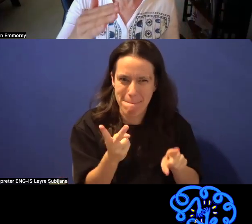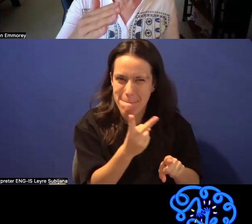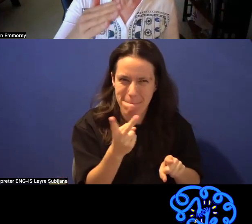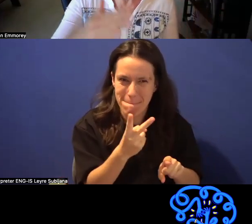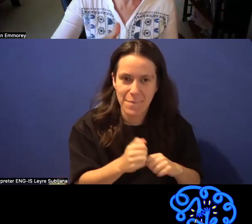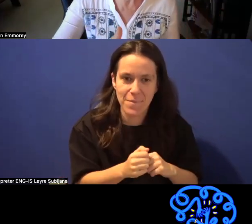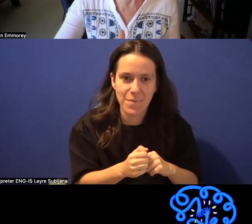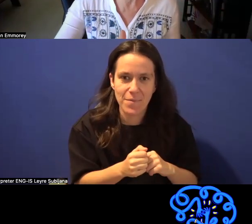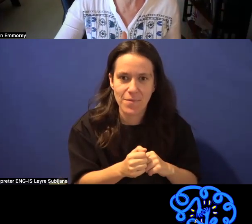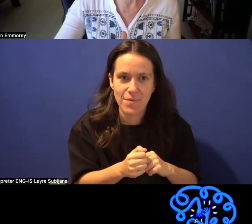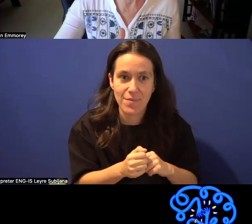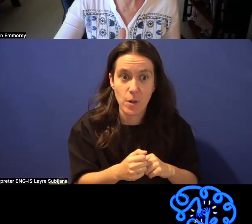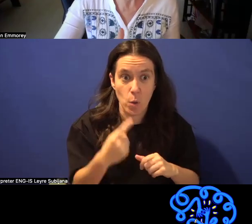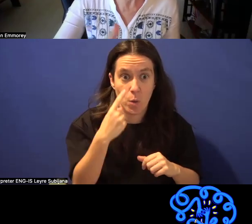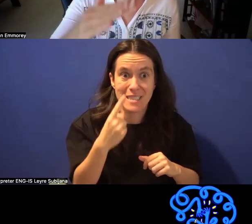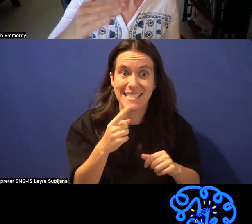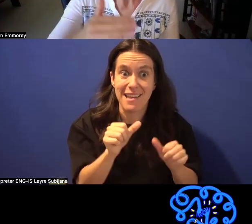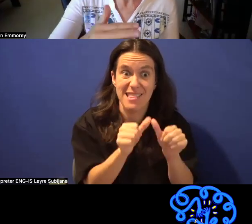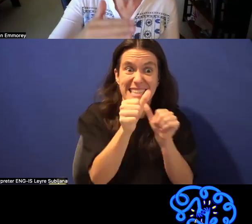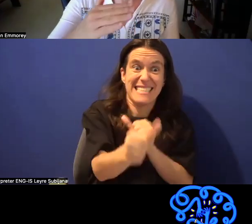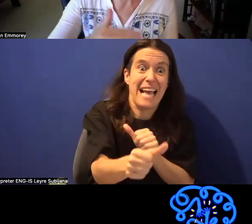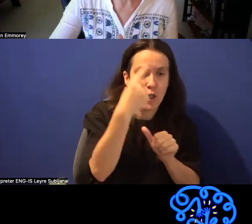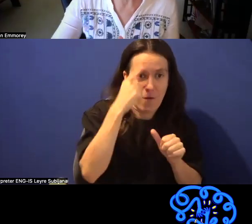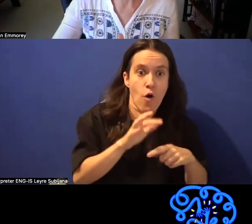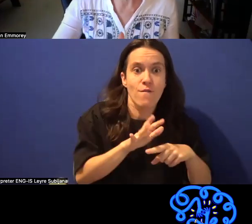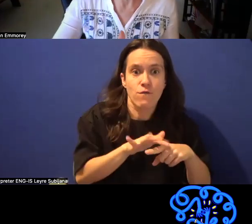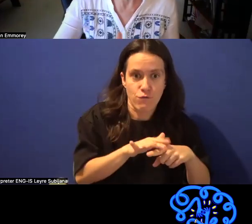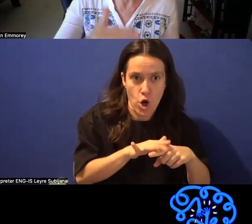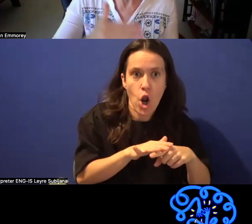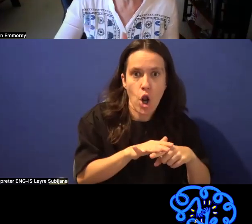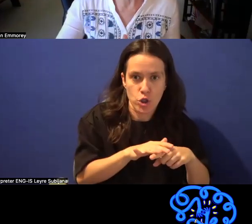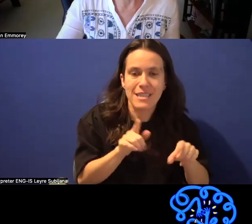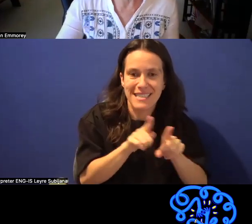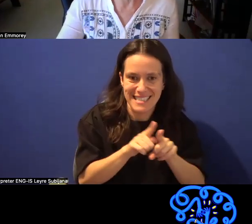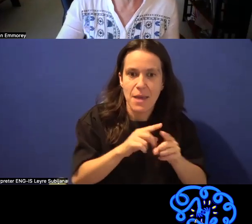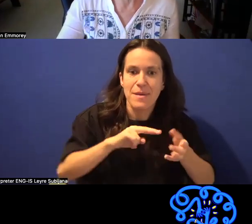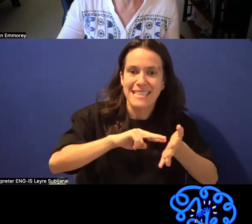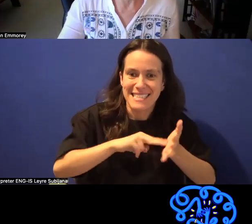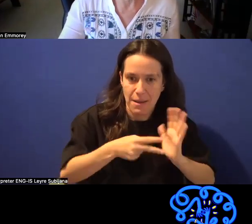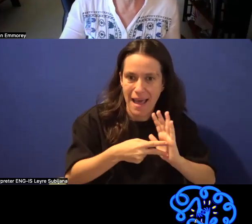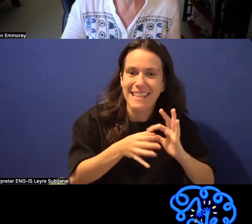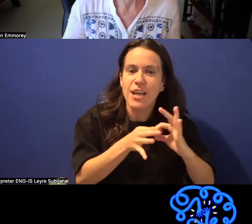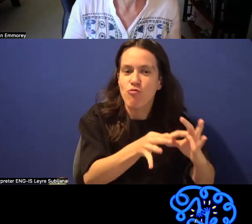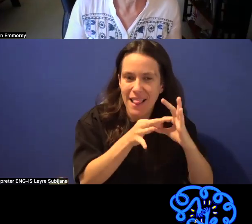a nearer distance for phonology when you have semantically related near signs.